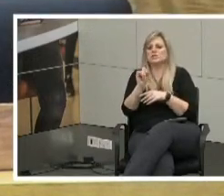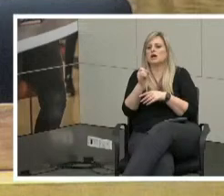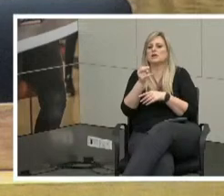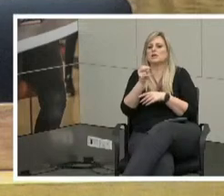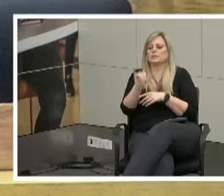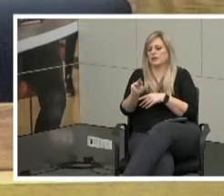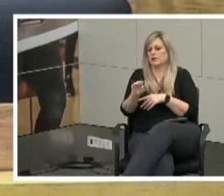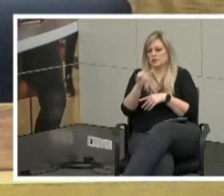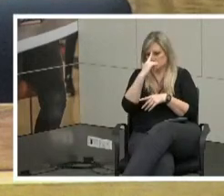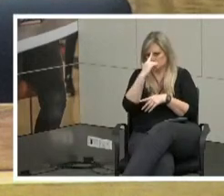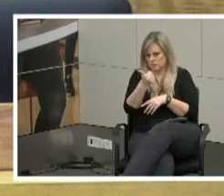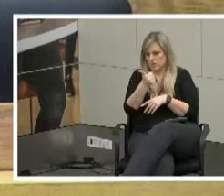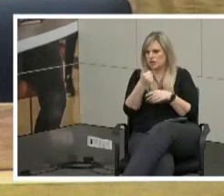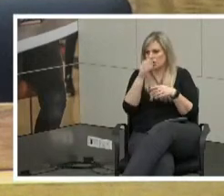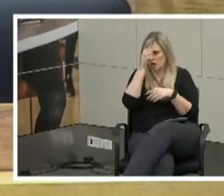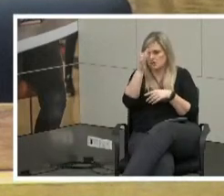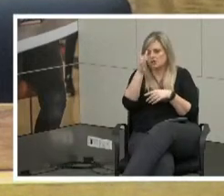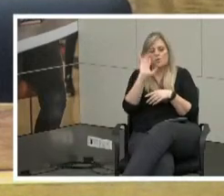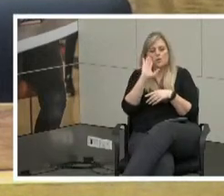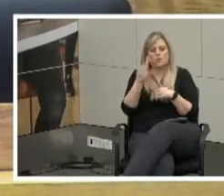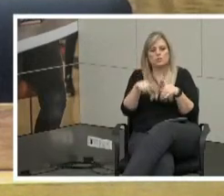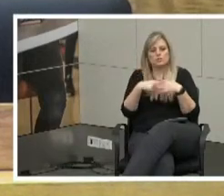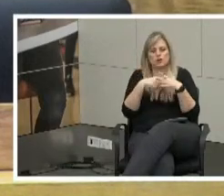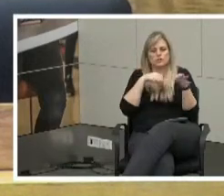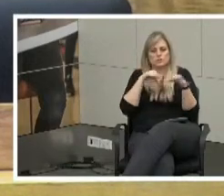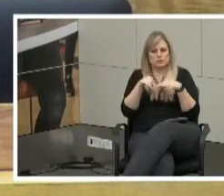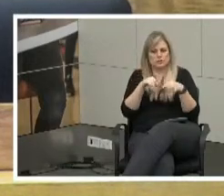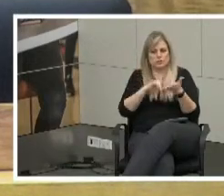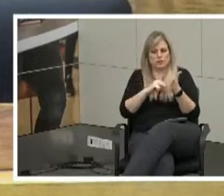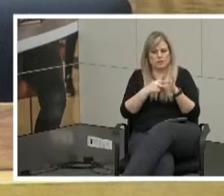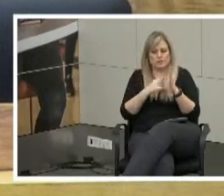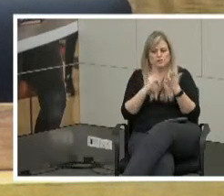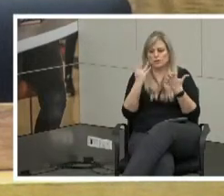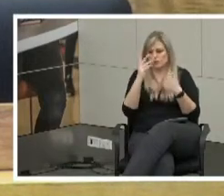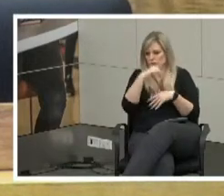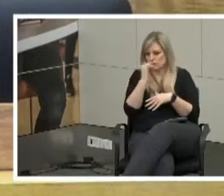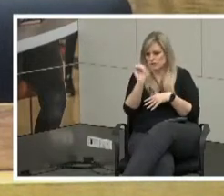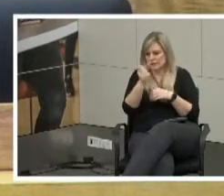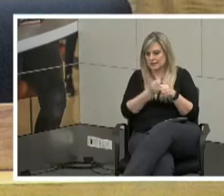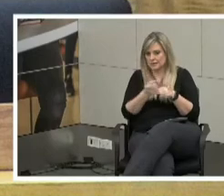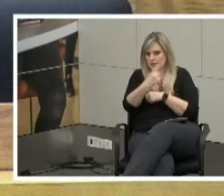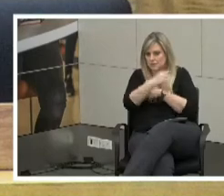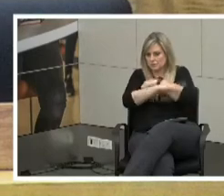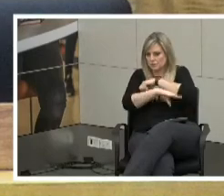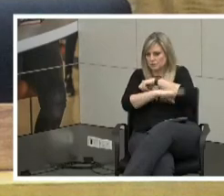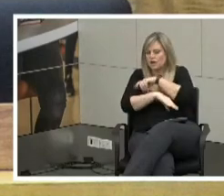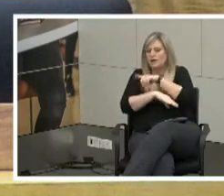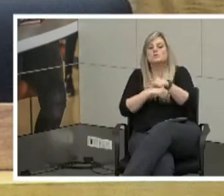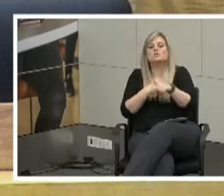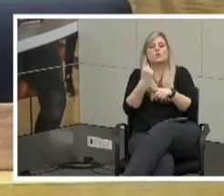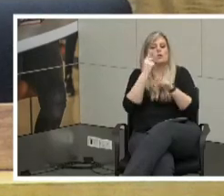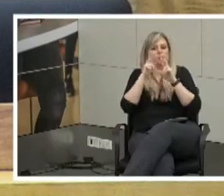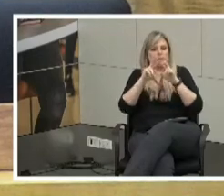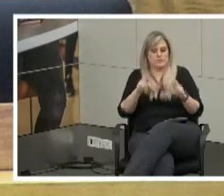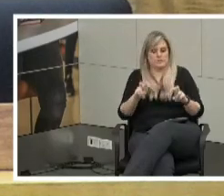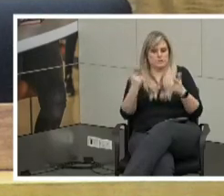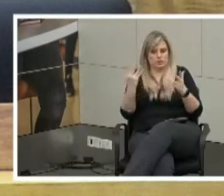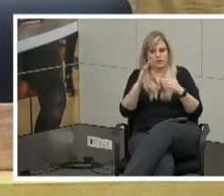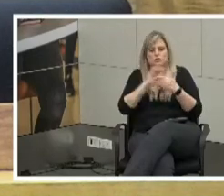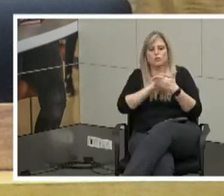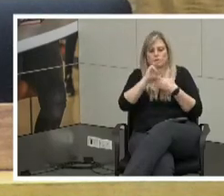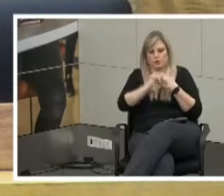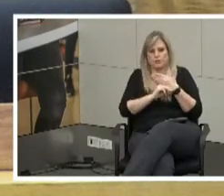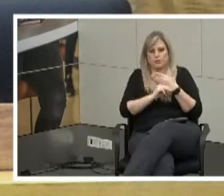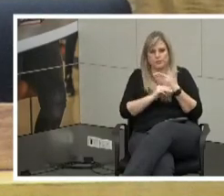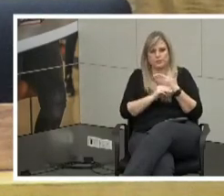concept uh which will start doing next fall to assess the schools one of the things we'll be assessing is their